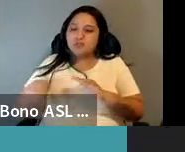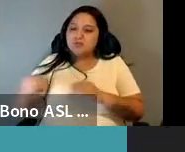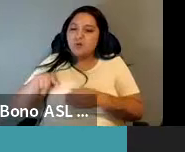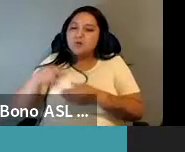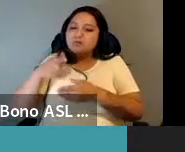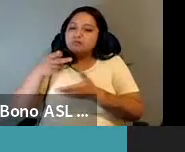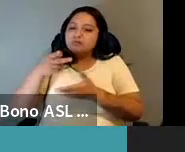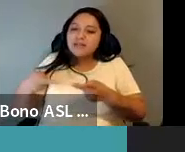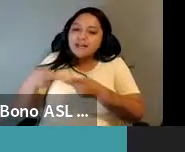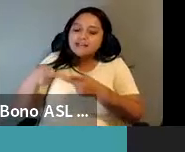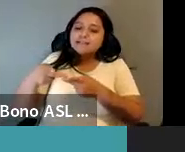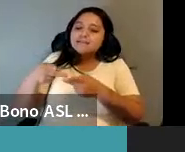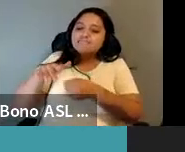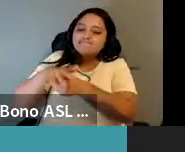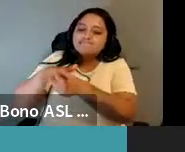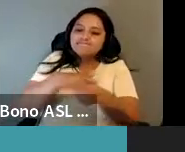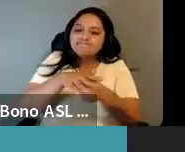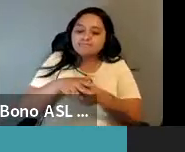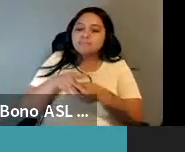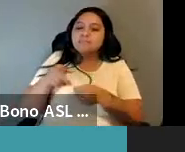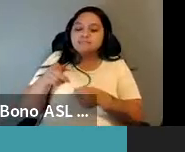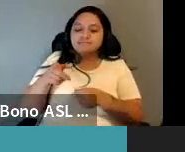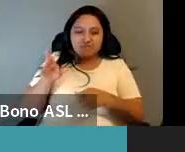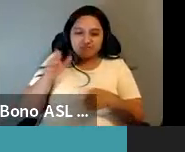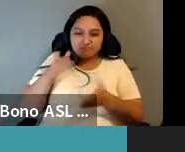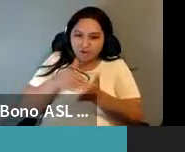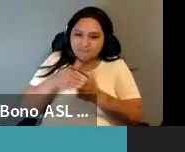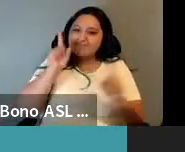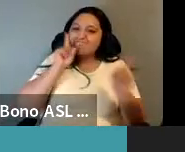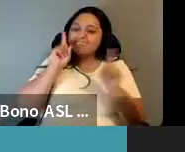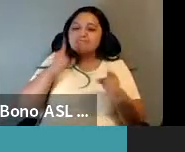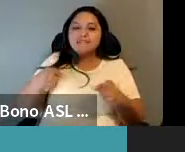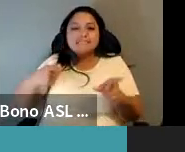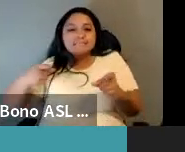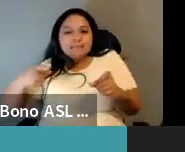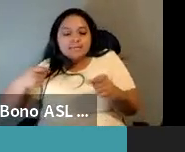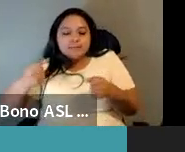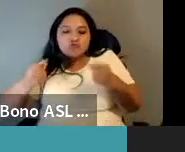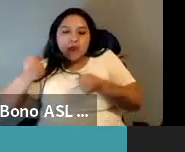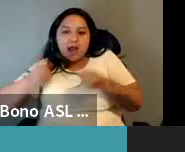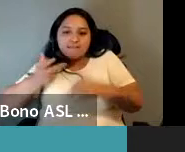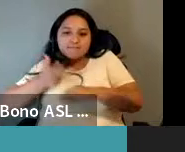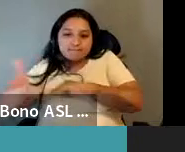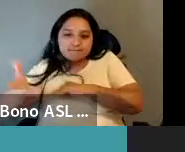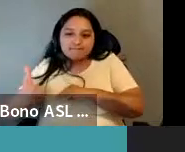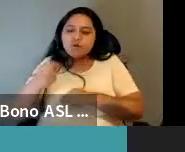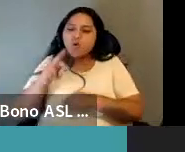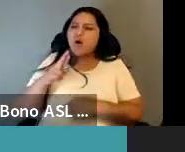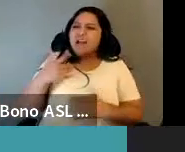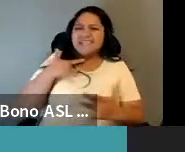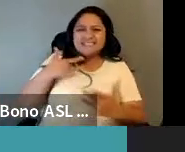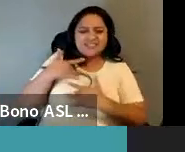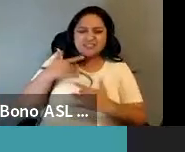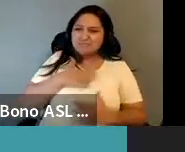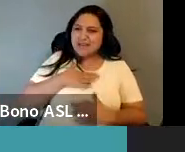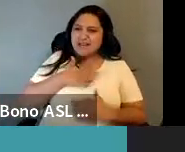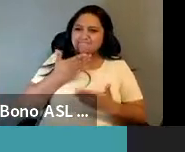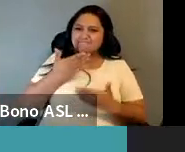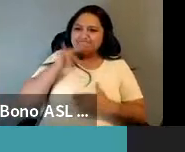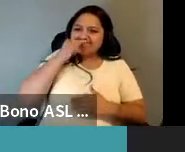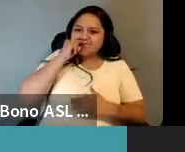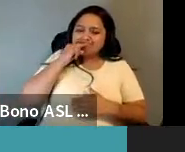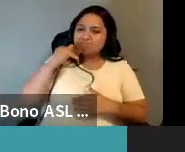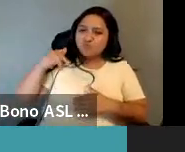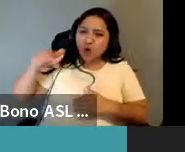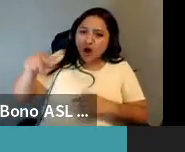about excessive speeding on streets, about, you're worried about your kid walking to school and, being hit by